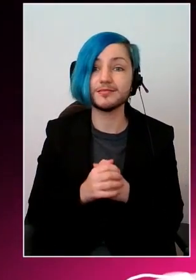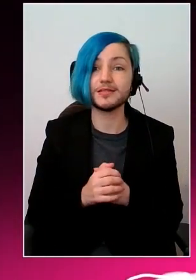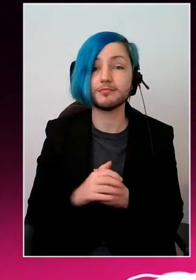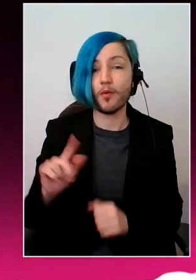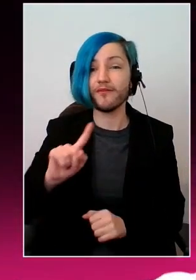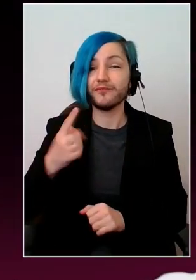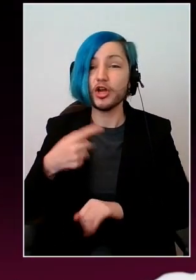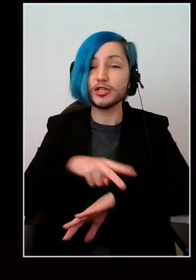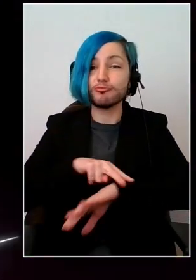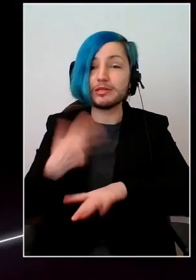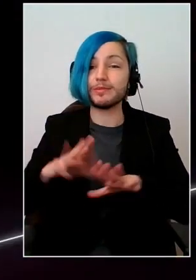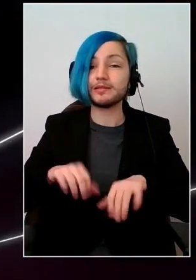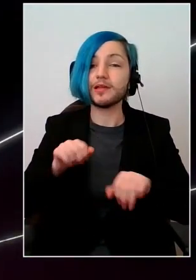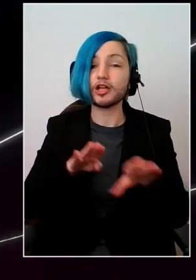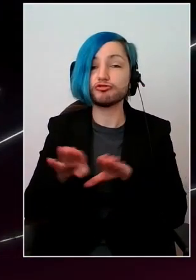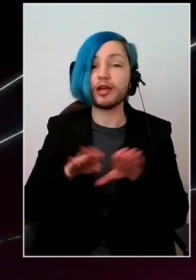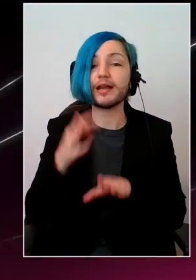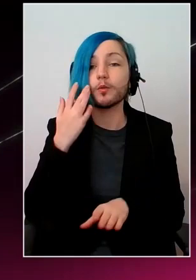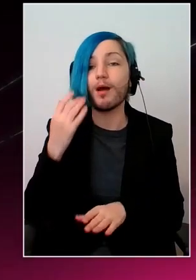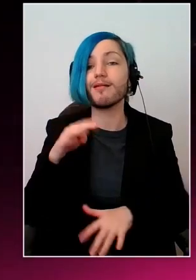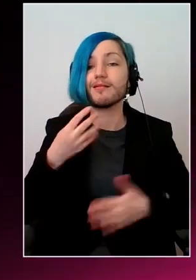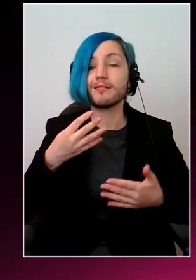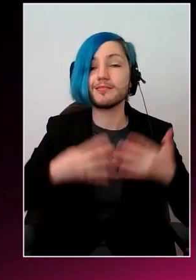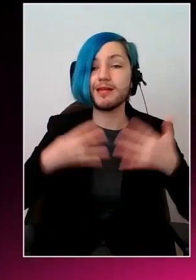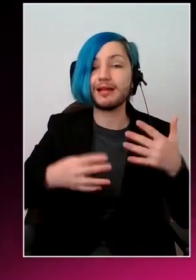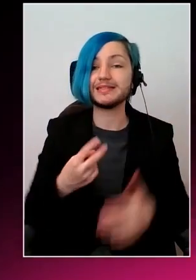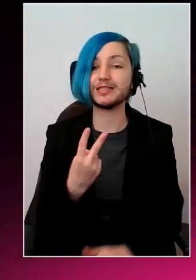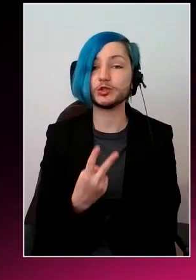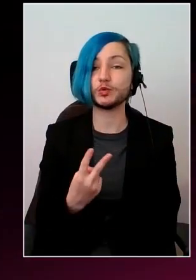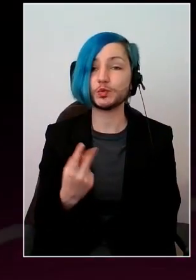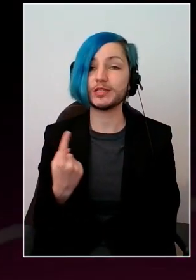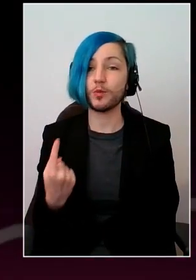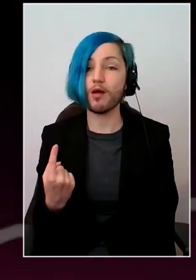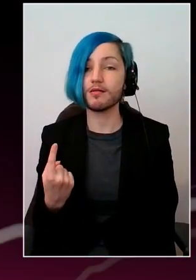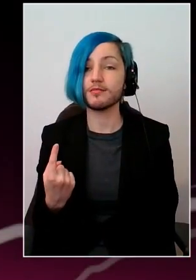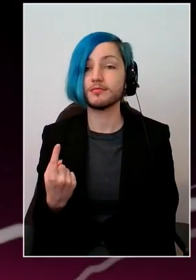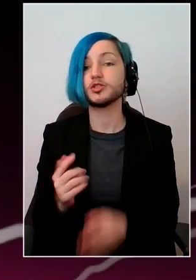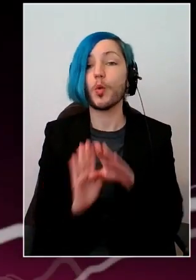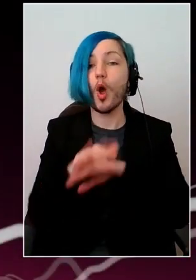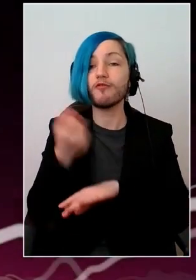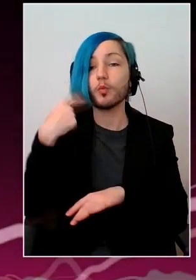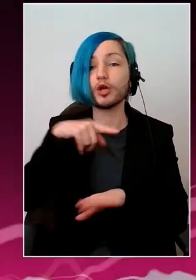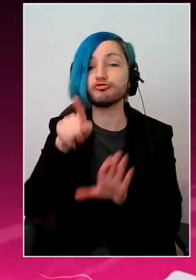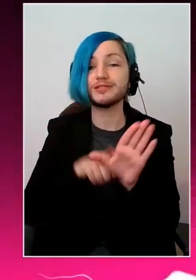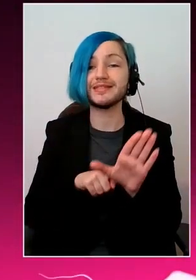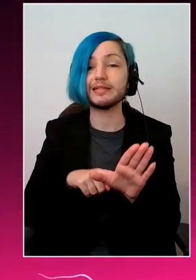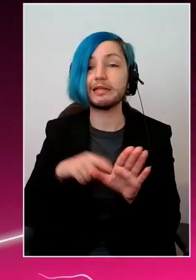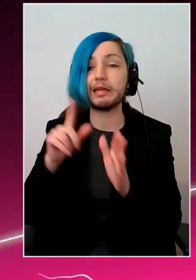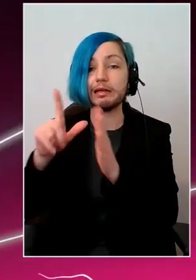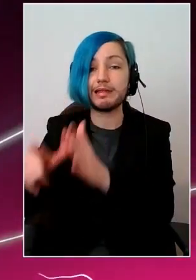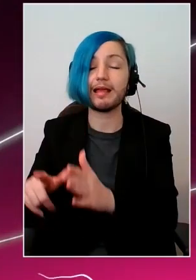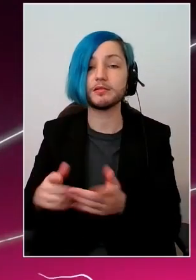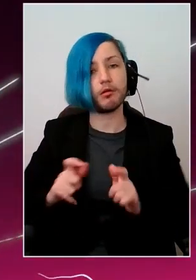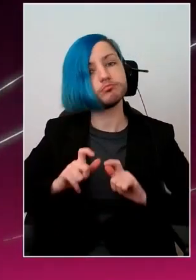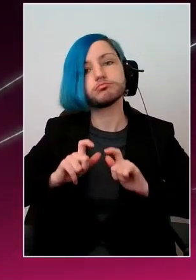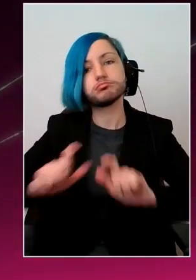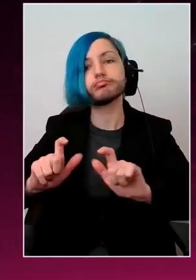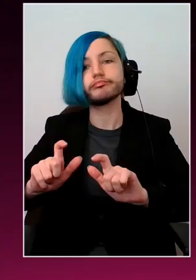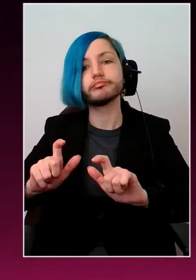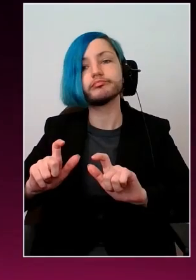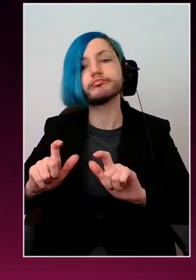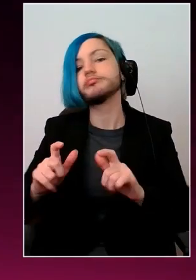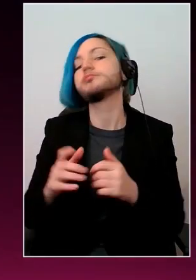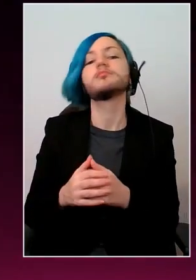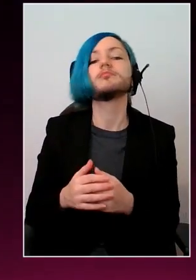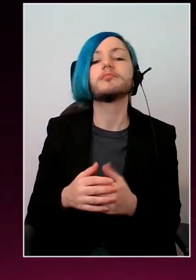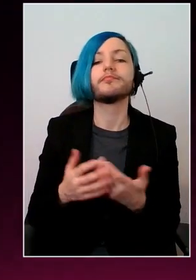apprentices started training in 1921, and over a century later we've proudly maintained that tradition by offering